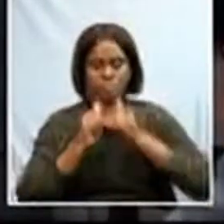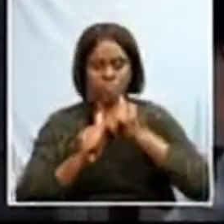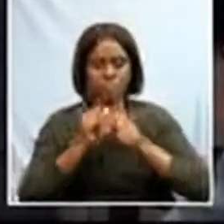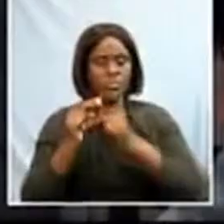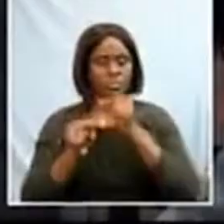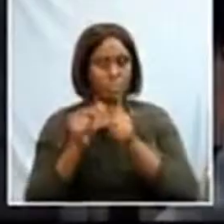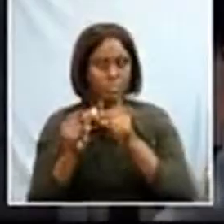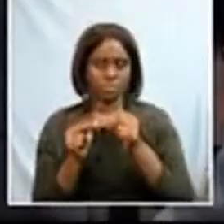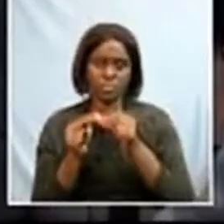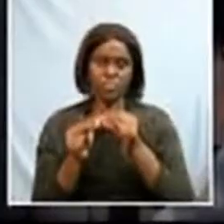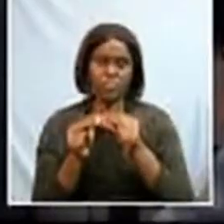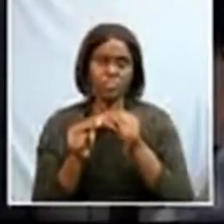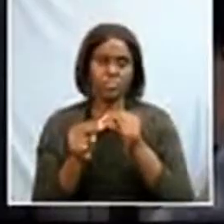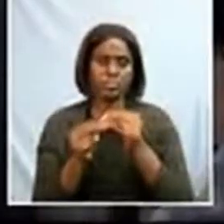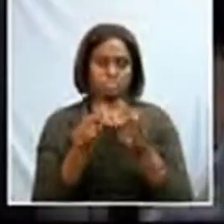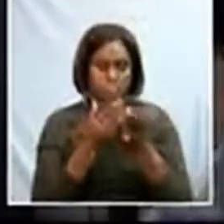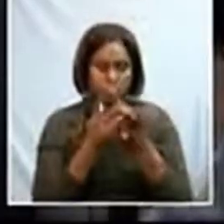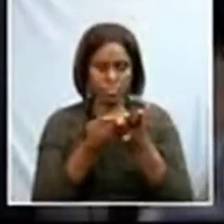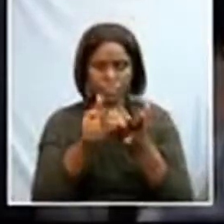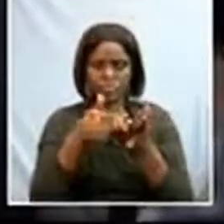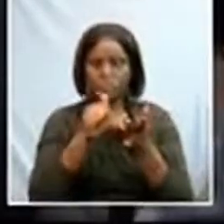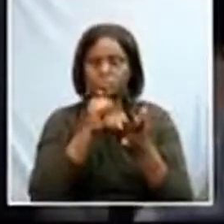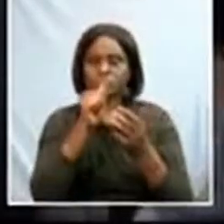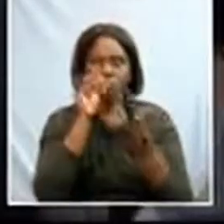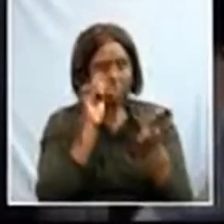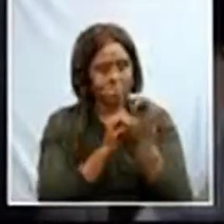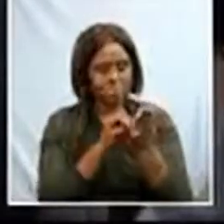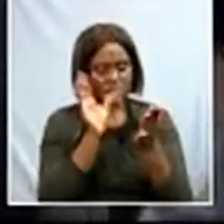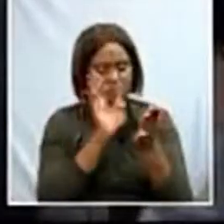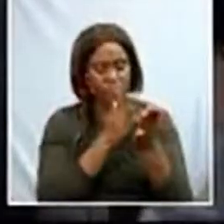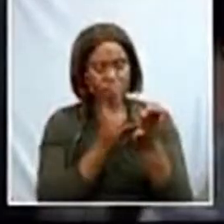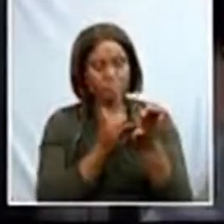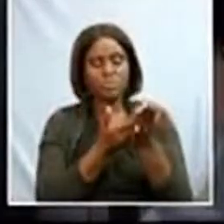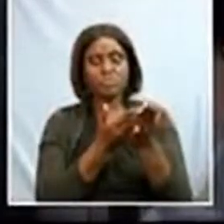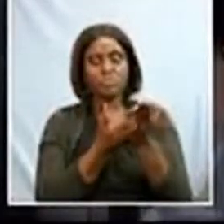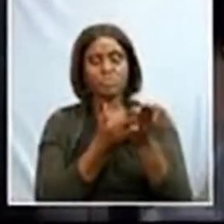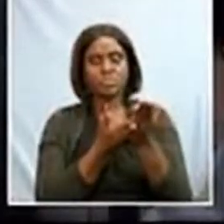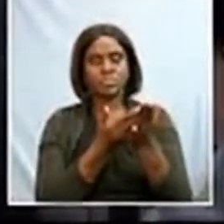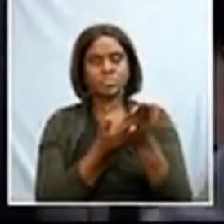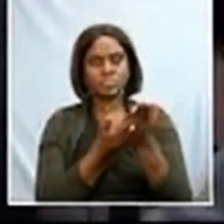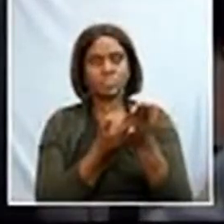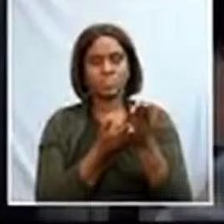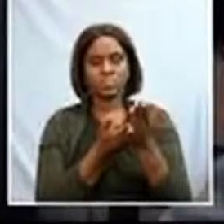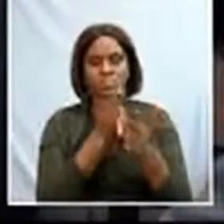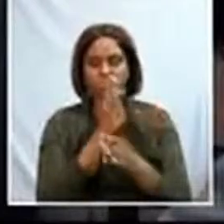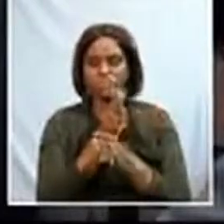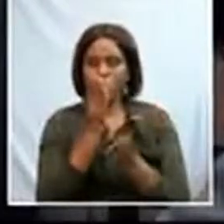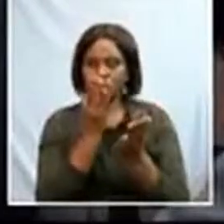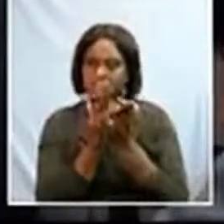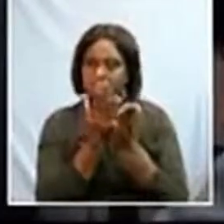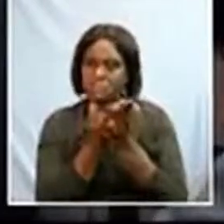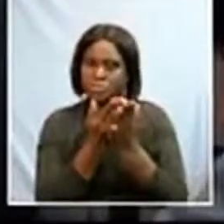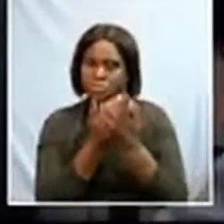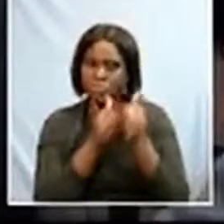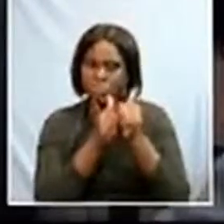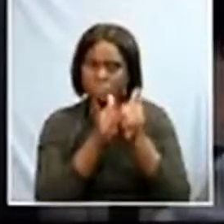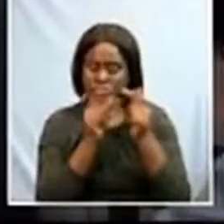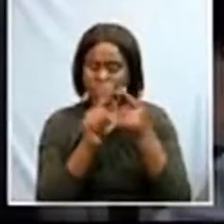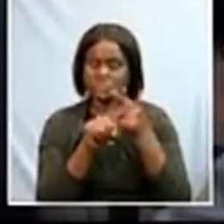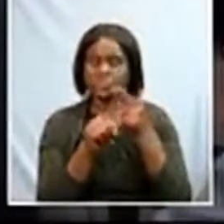means he did not set the building according